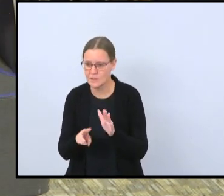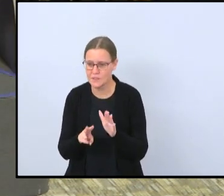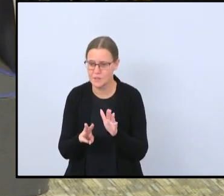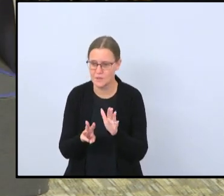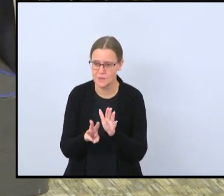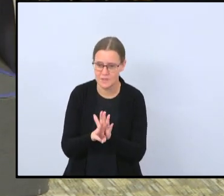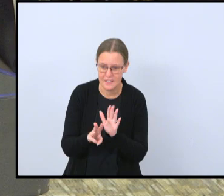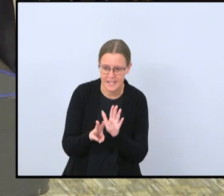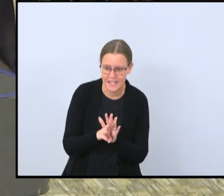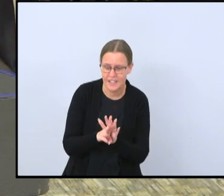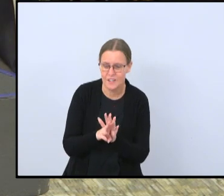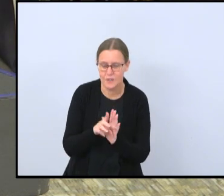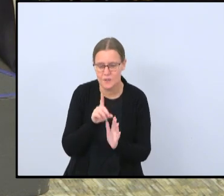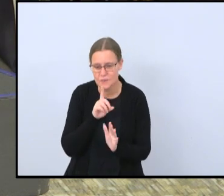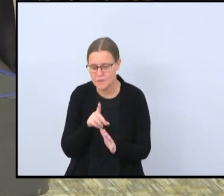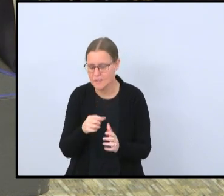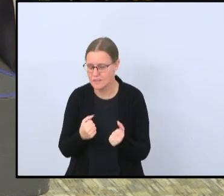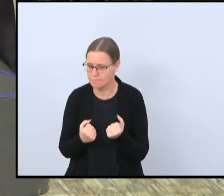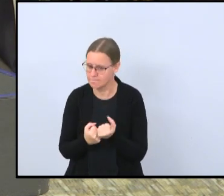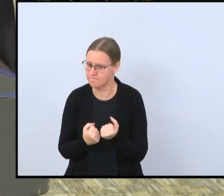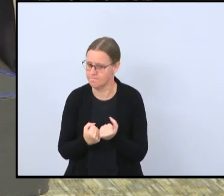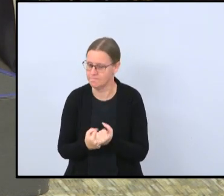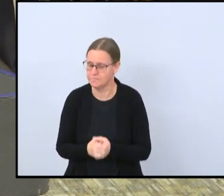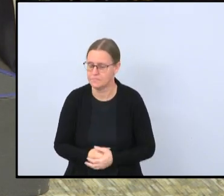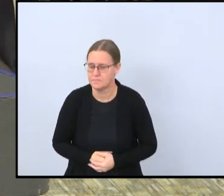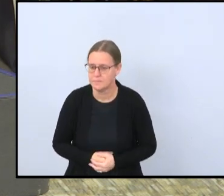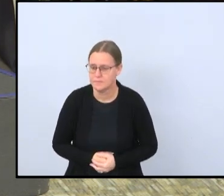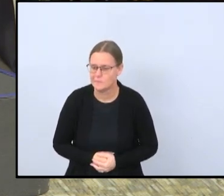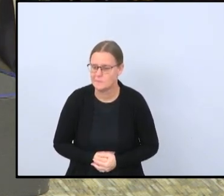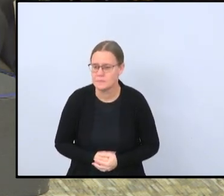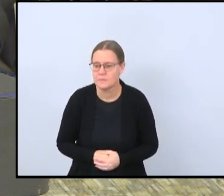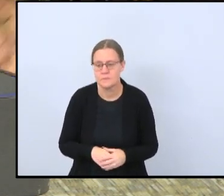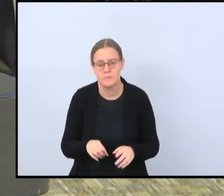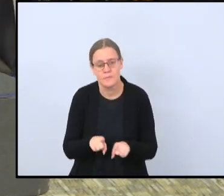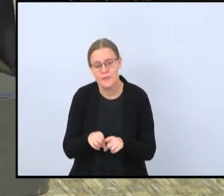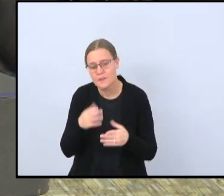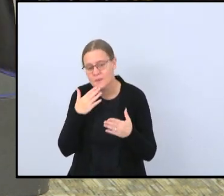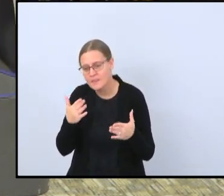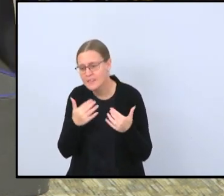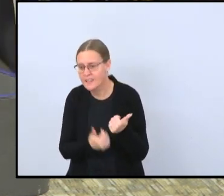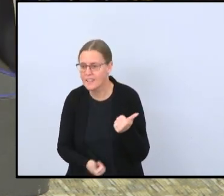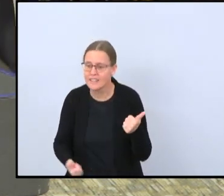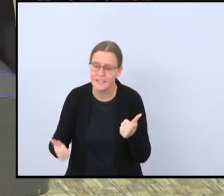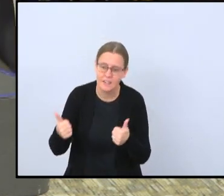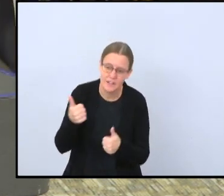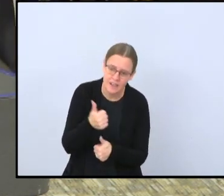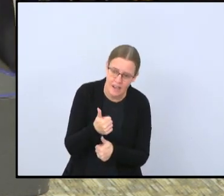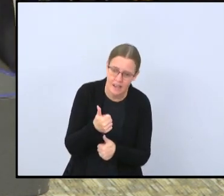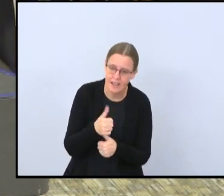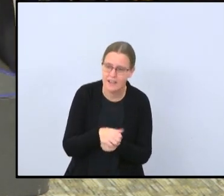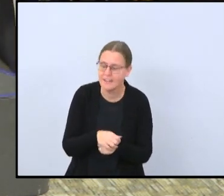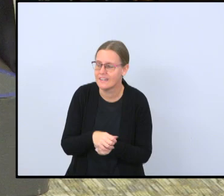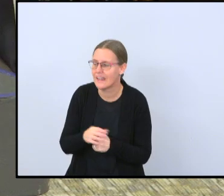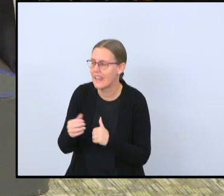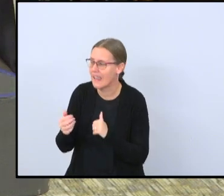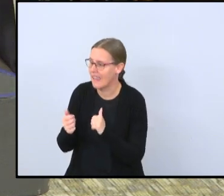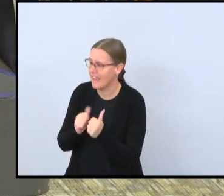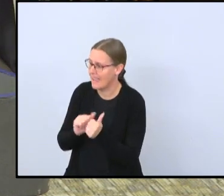South Waco is truly special. I'd like to also thank the administration, WISD administration, the